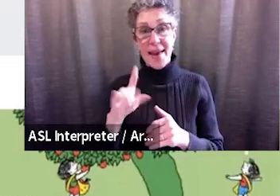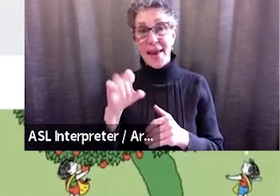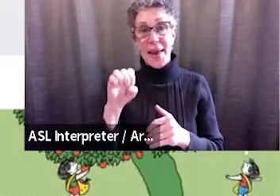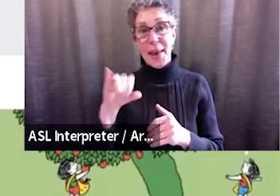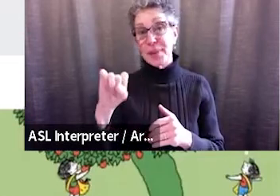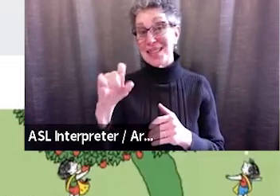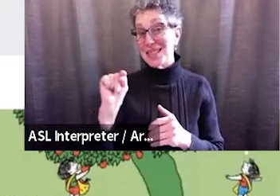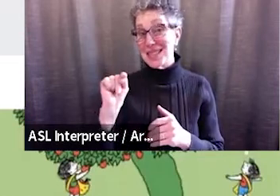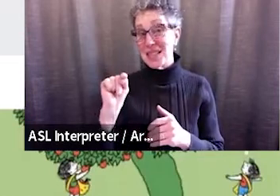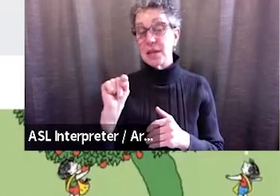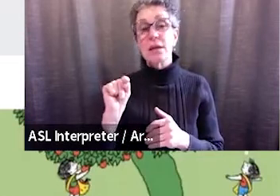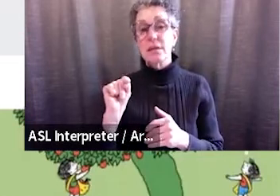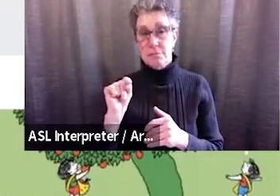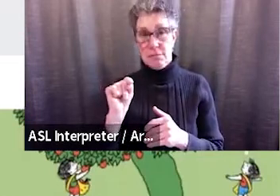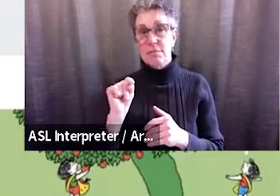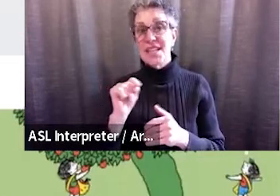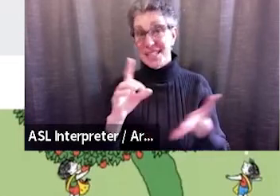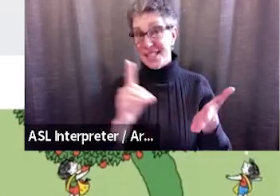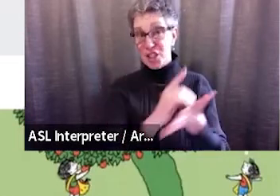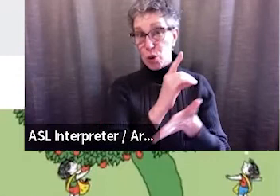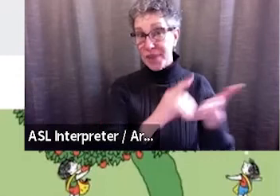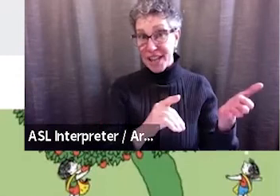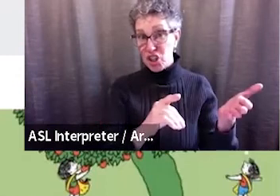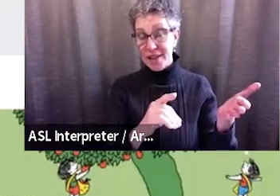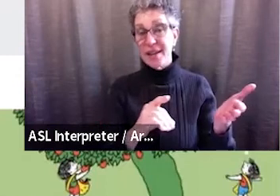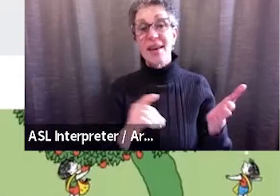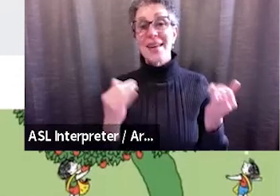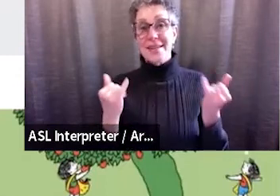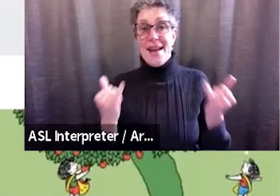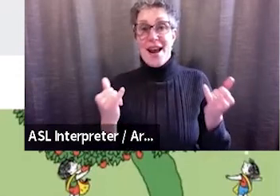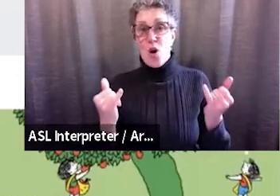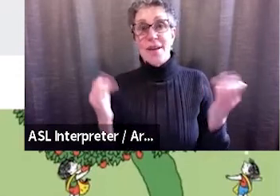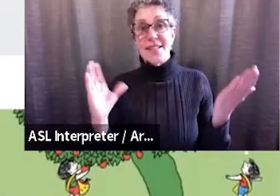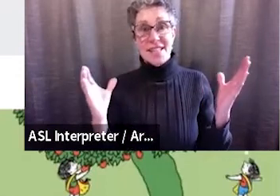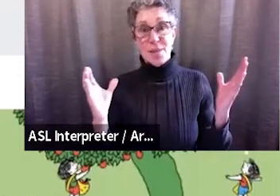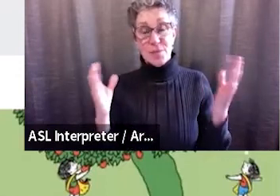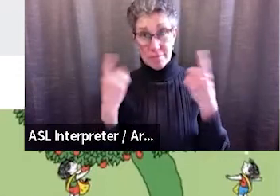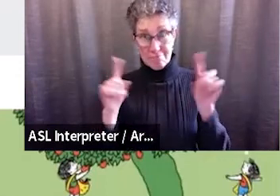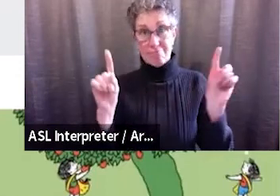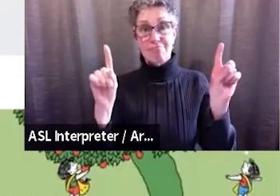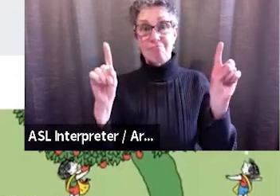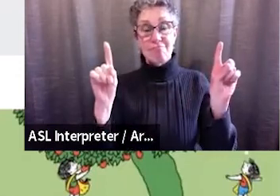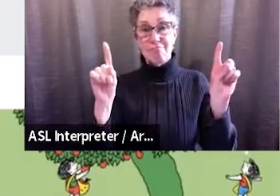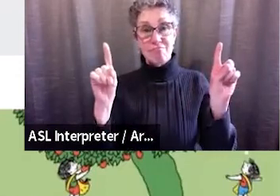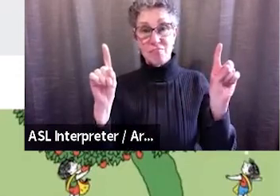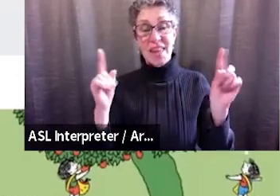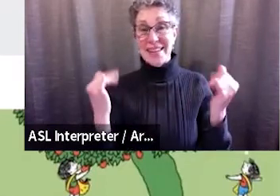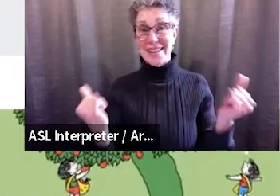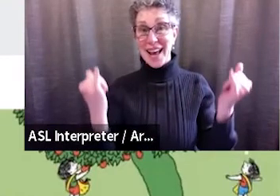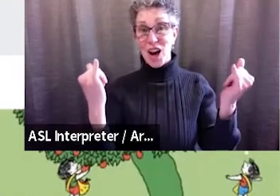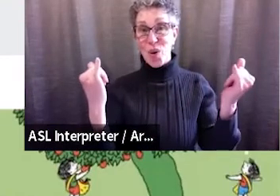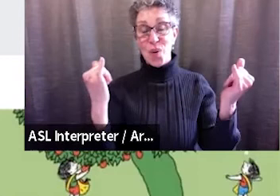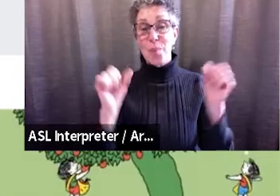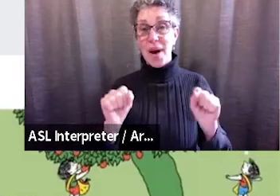disabilities. So ideas that seem impossible to us now may be impossible only because we